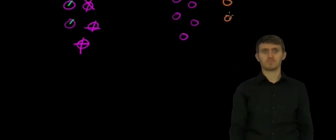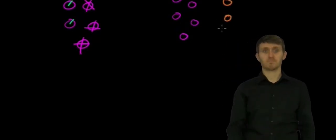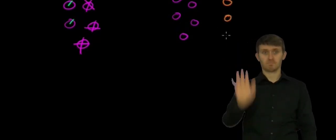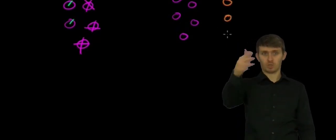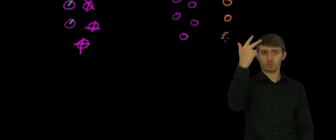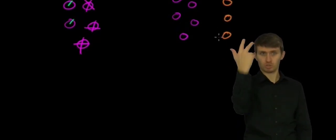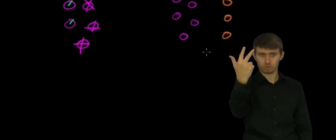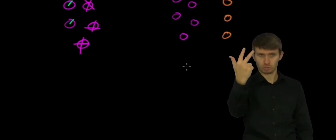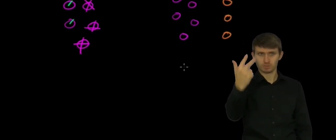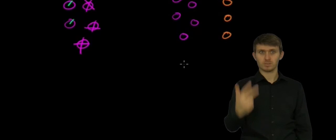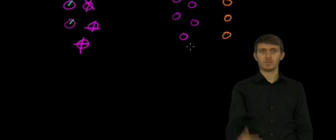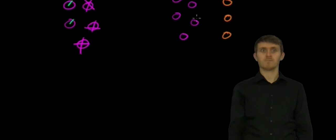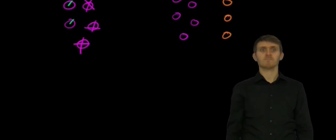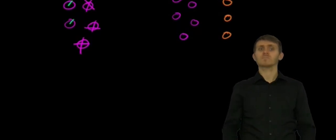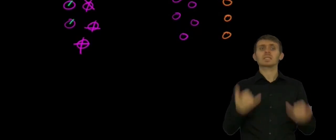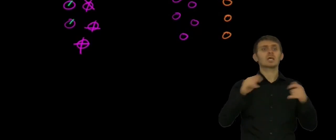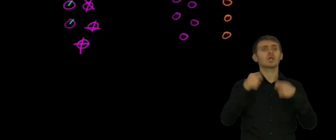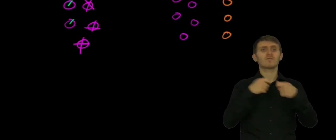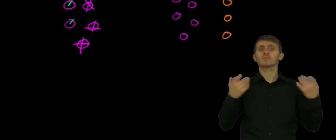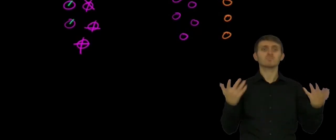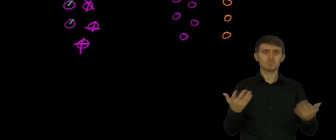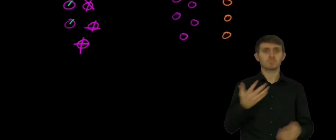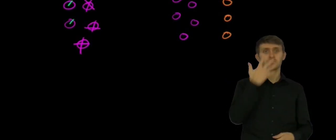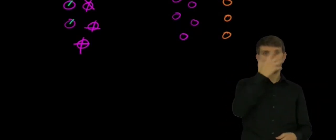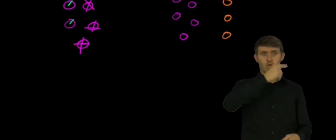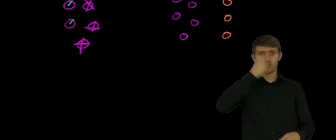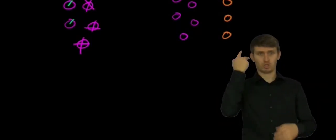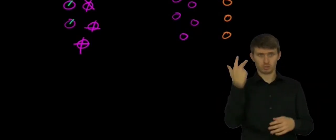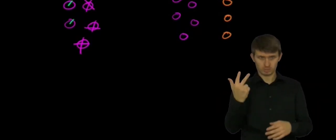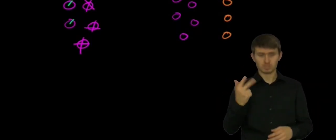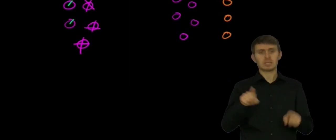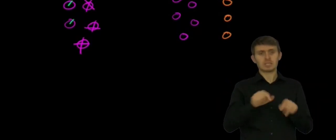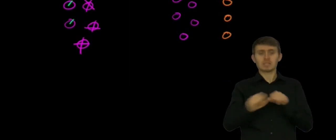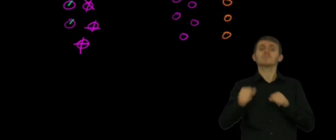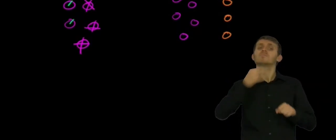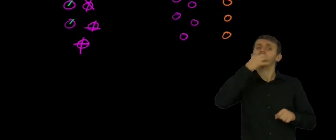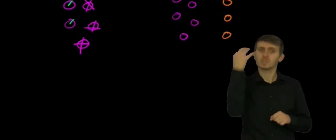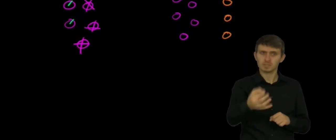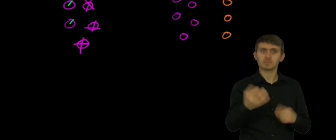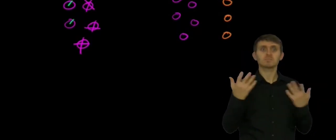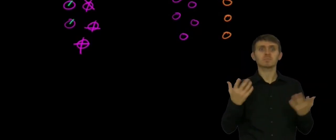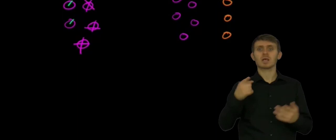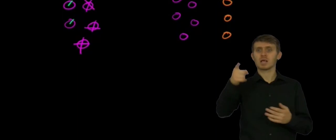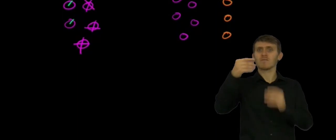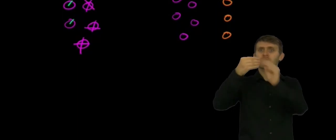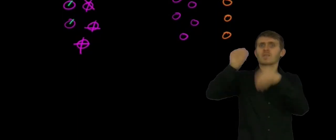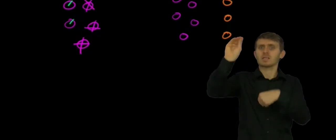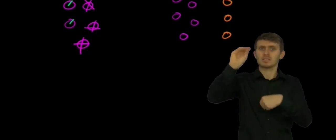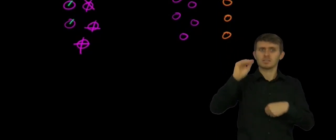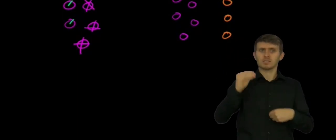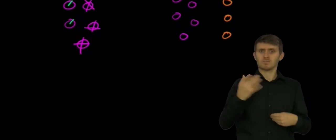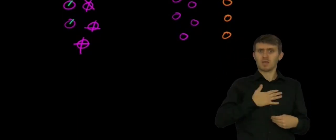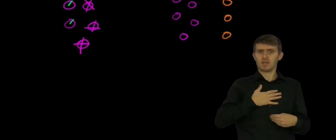You have 3 berries. So another way to think about 5 minus 3 is, how many more berries do I